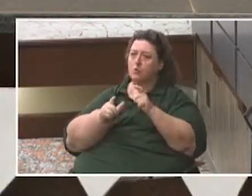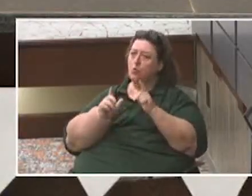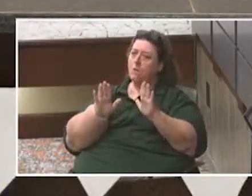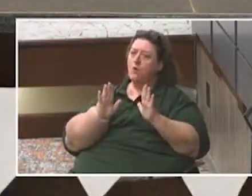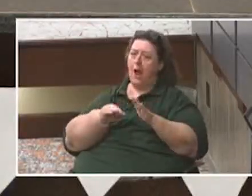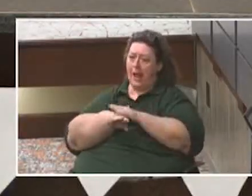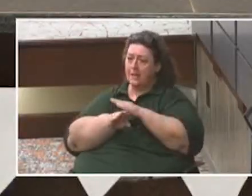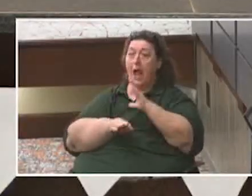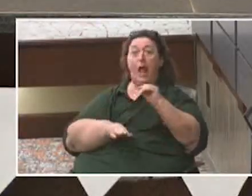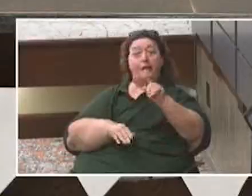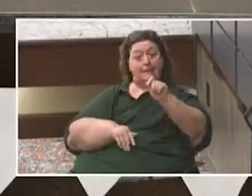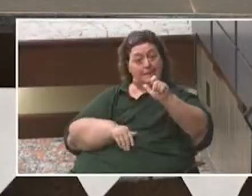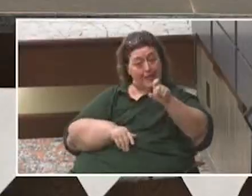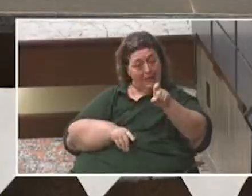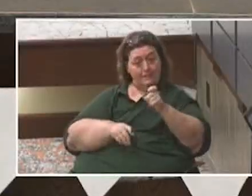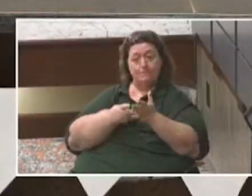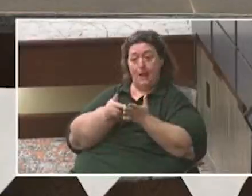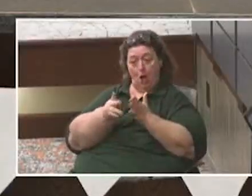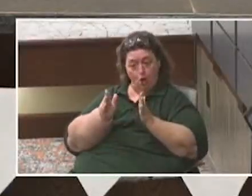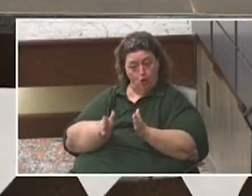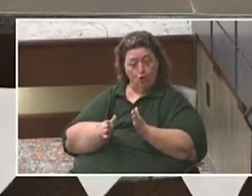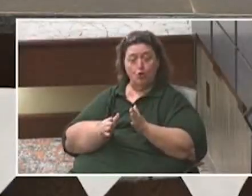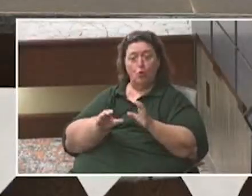for the taxpayers, and we get to do things with that.